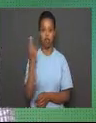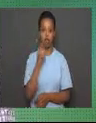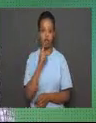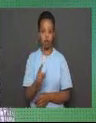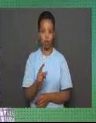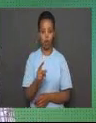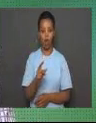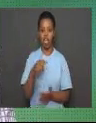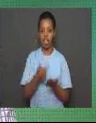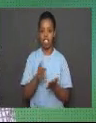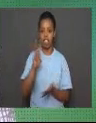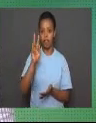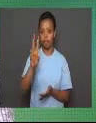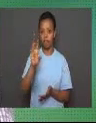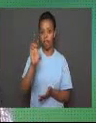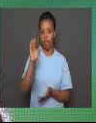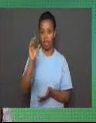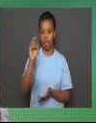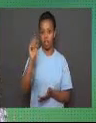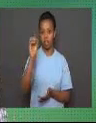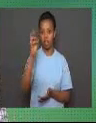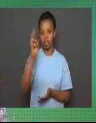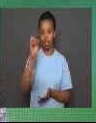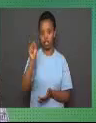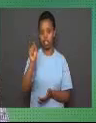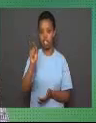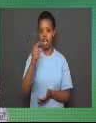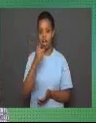Vectors are a means of transferring something.